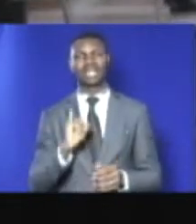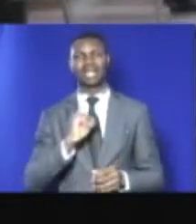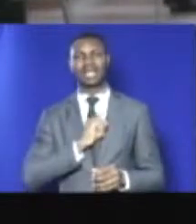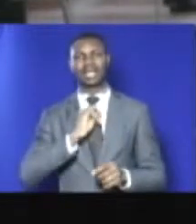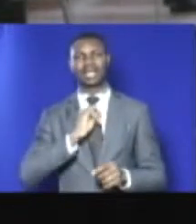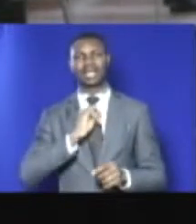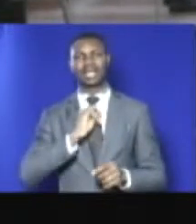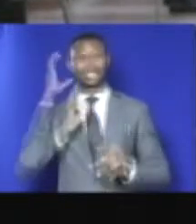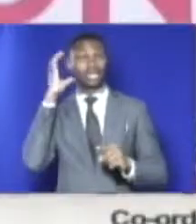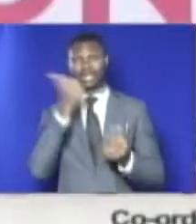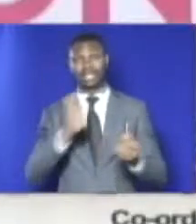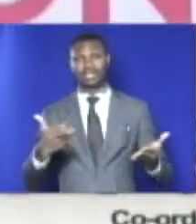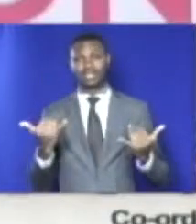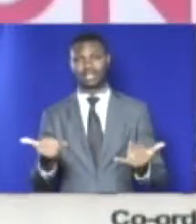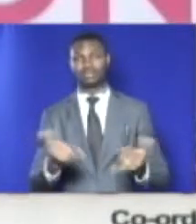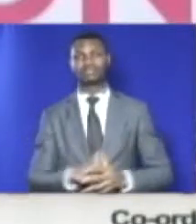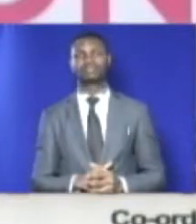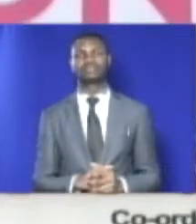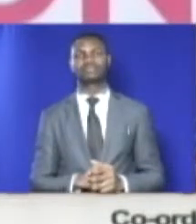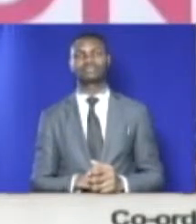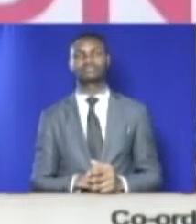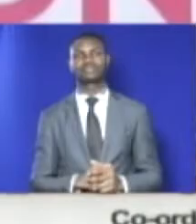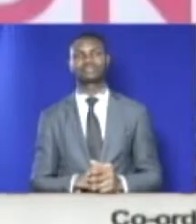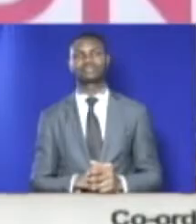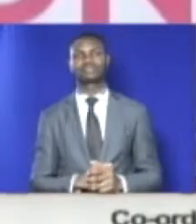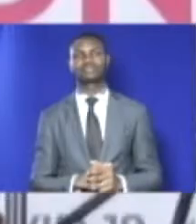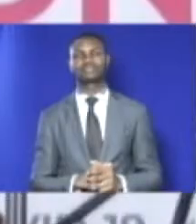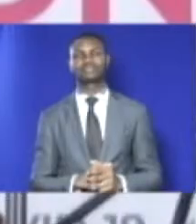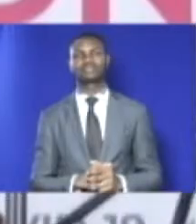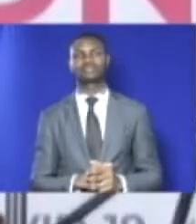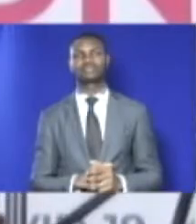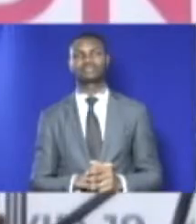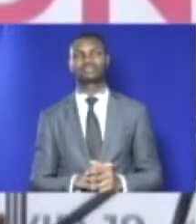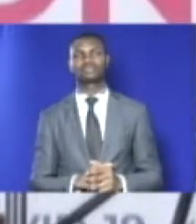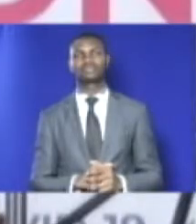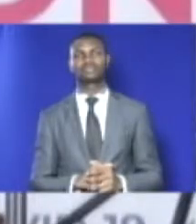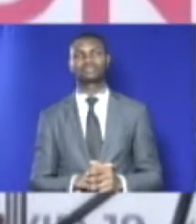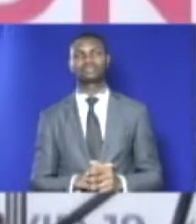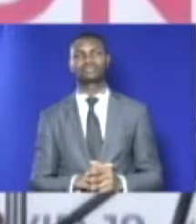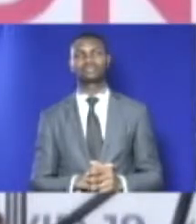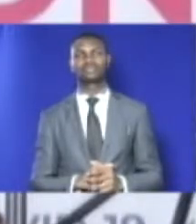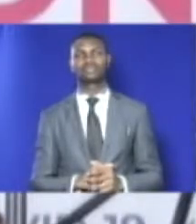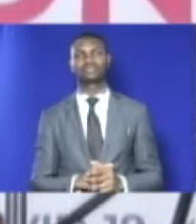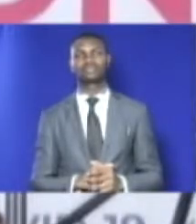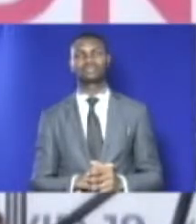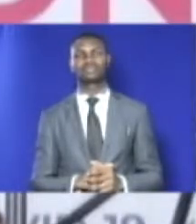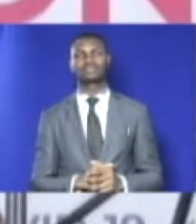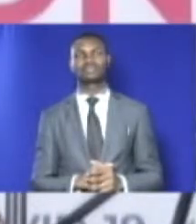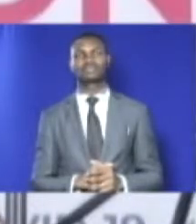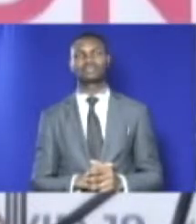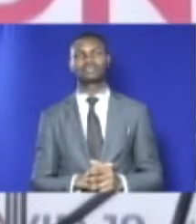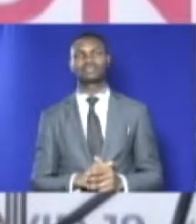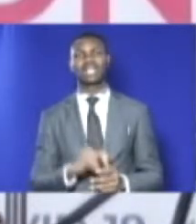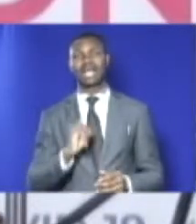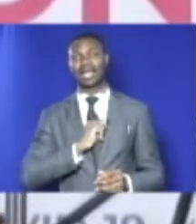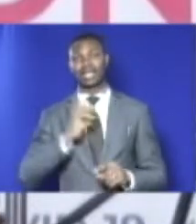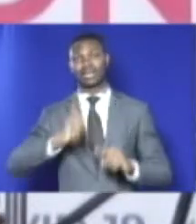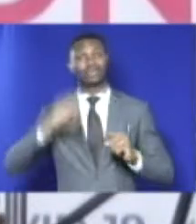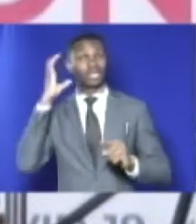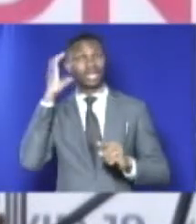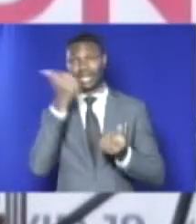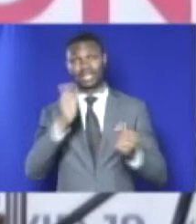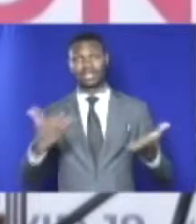normal. Bars, gyms, cinemas, event centers, and nightclubs remain closed, and this will